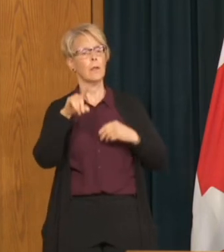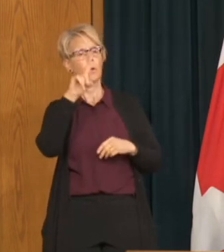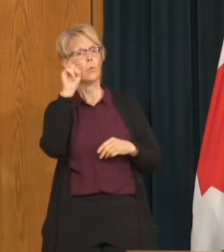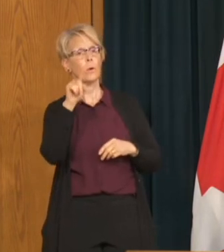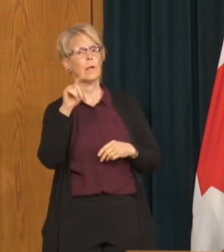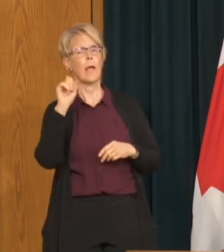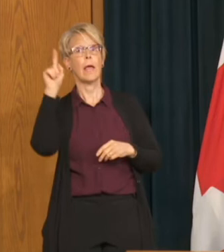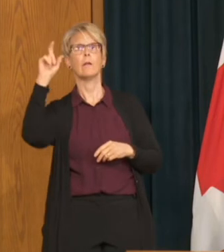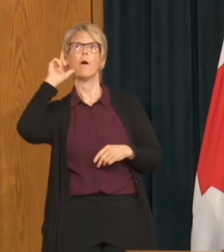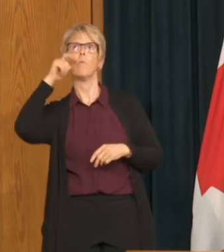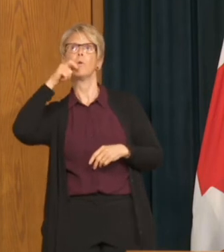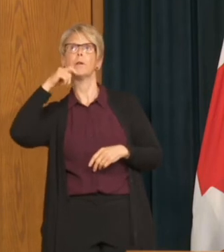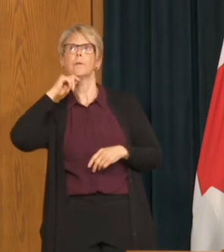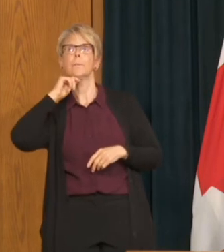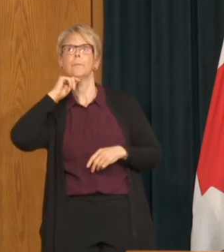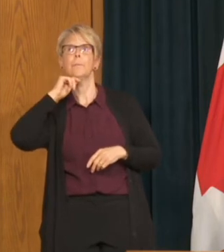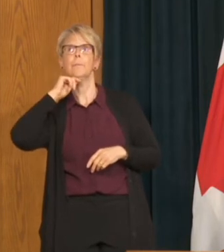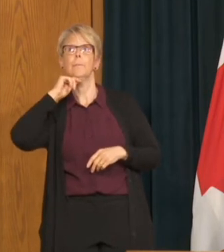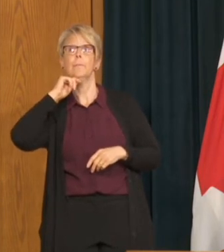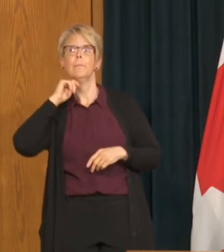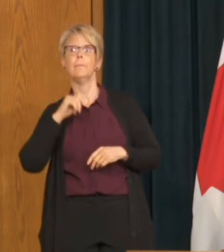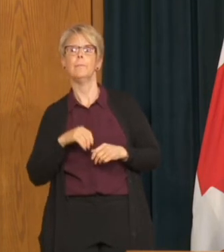Operator?